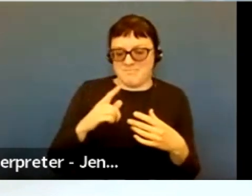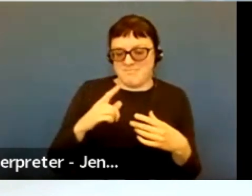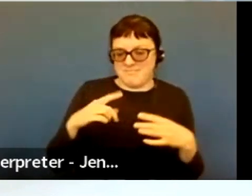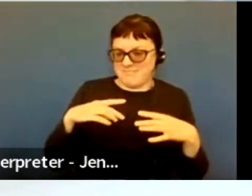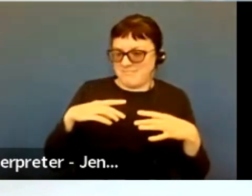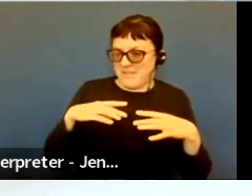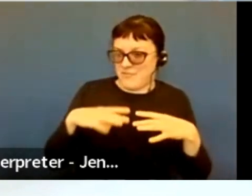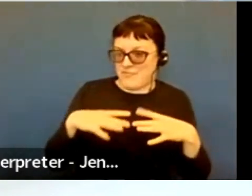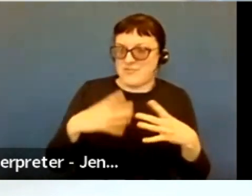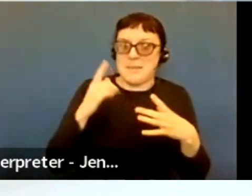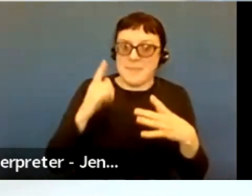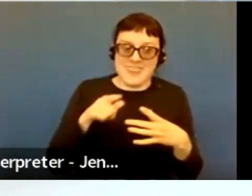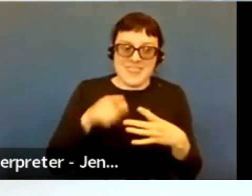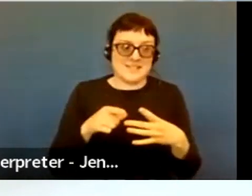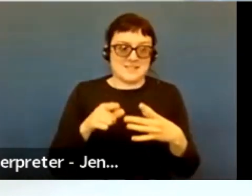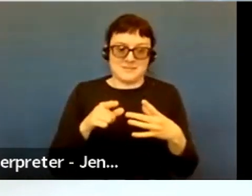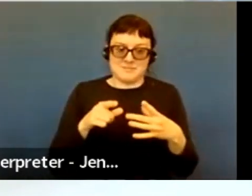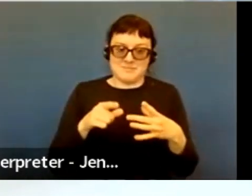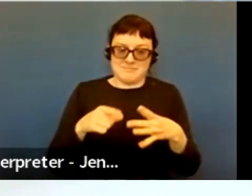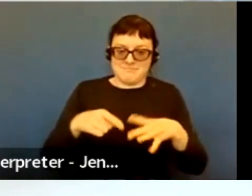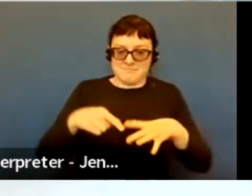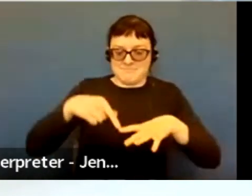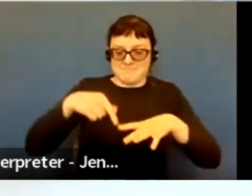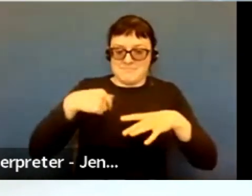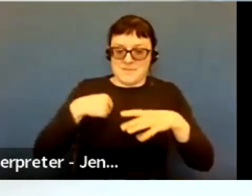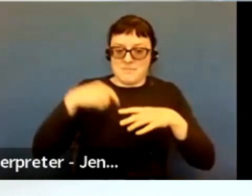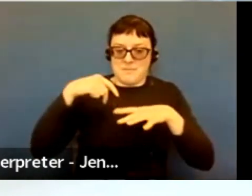is a stance in a storm of pressure.